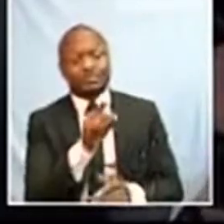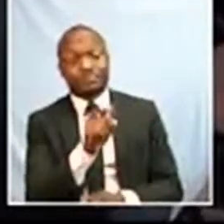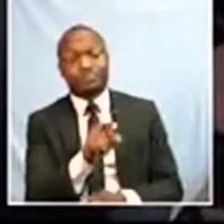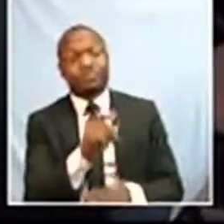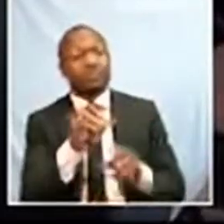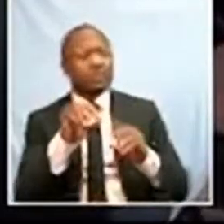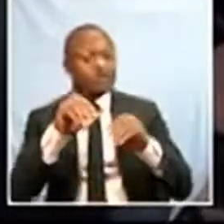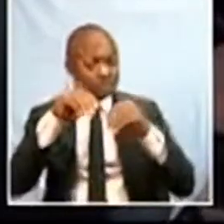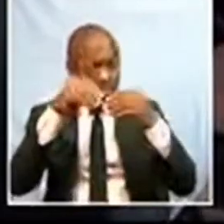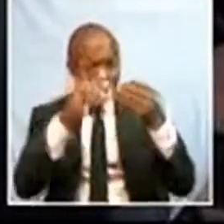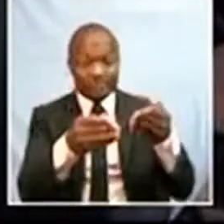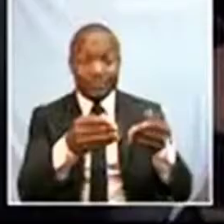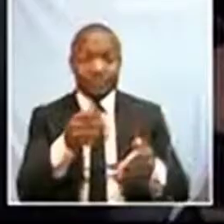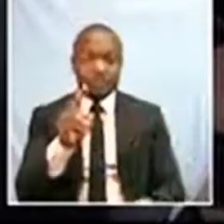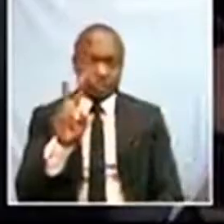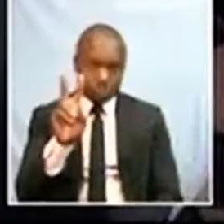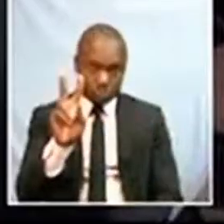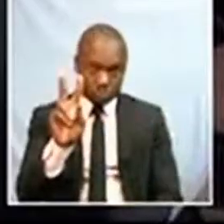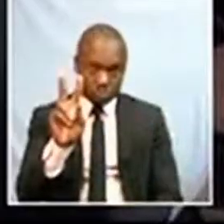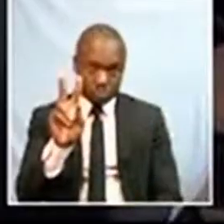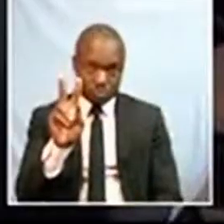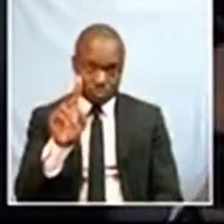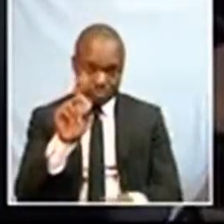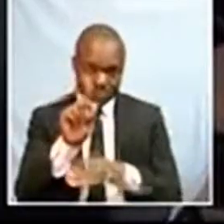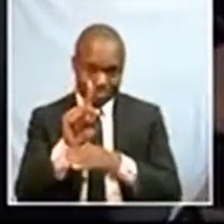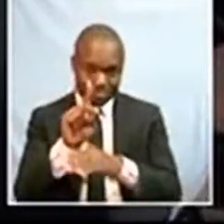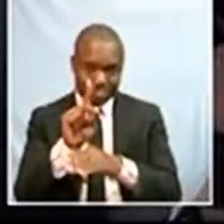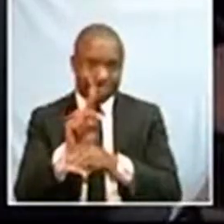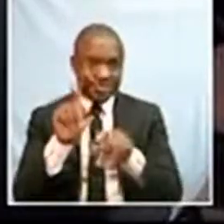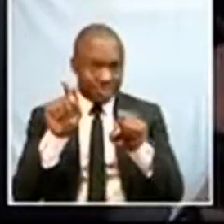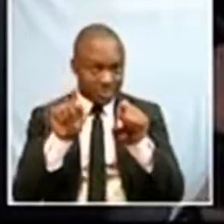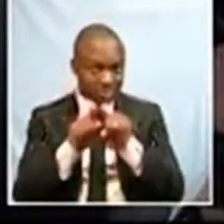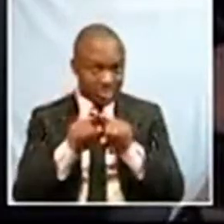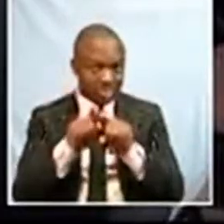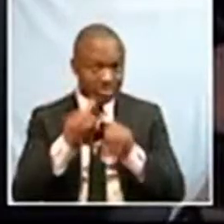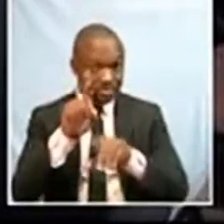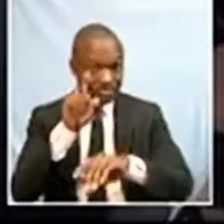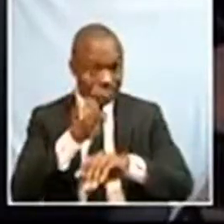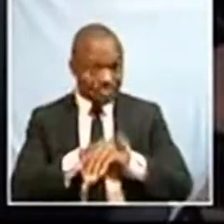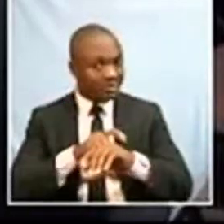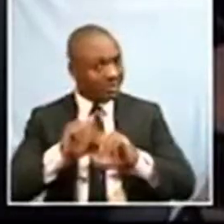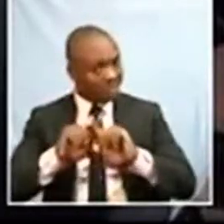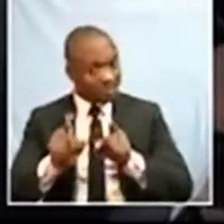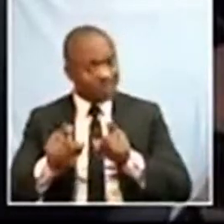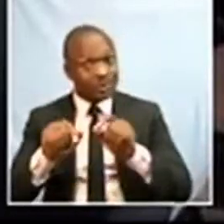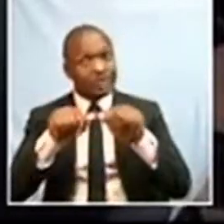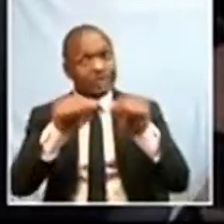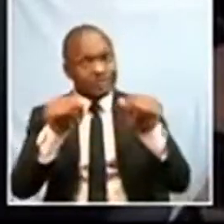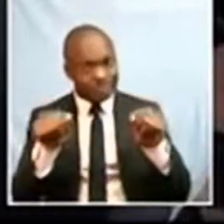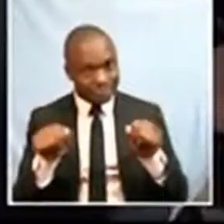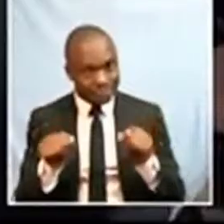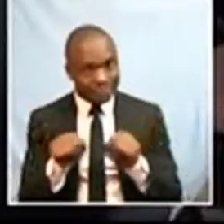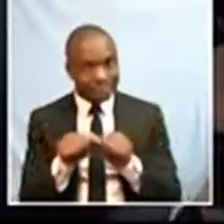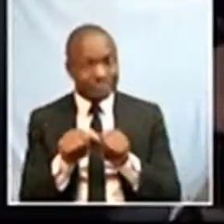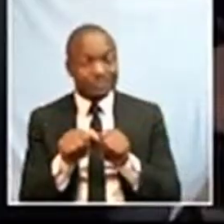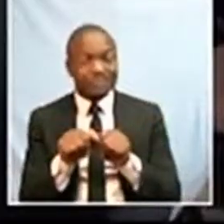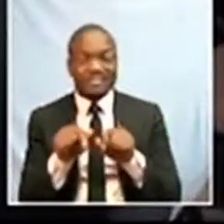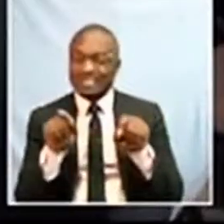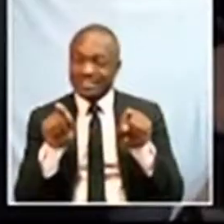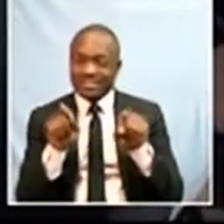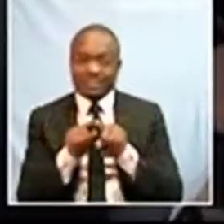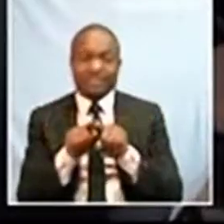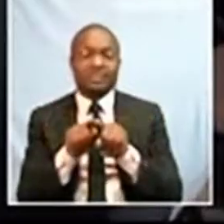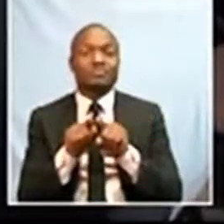awarded 2 projects at the same time, 2 different locations with the same